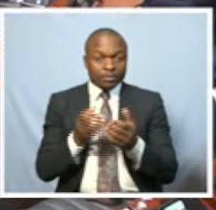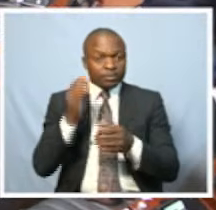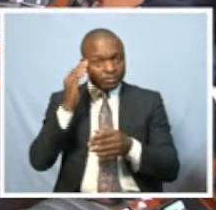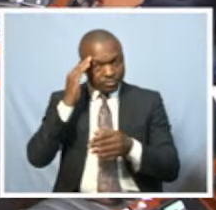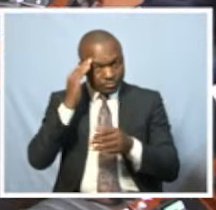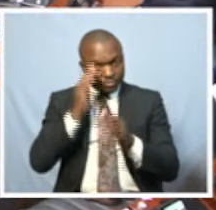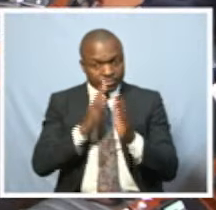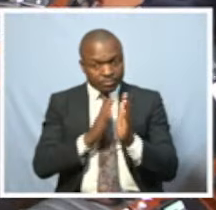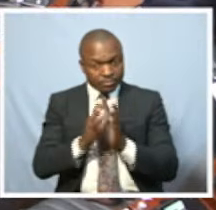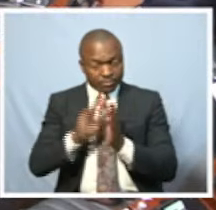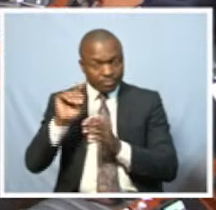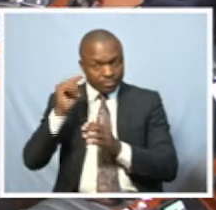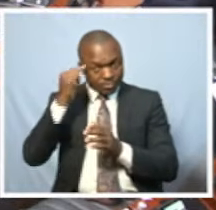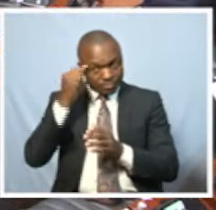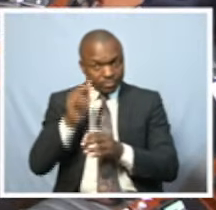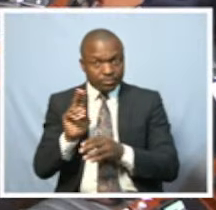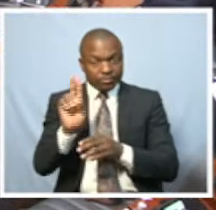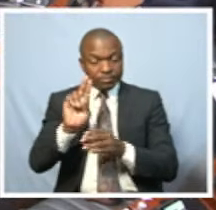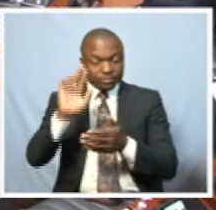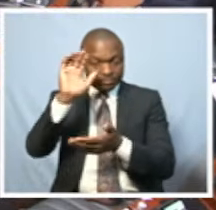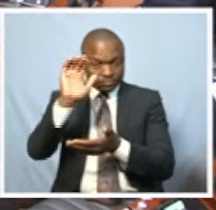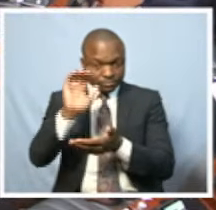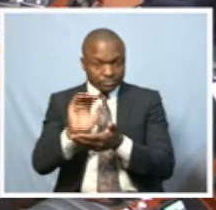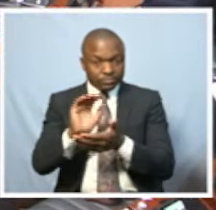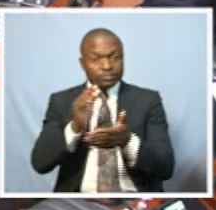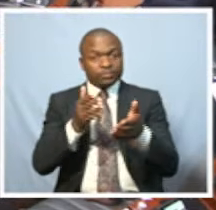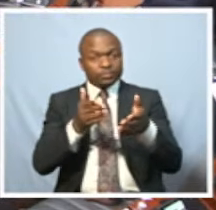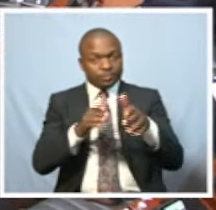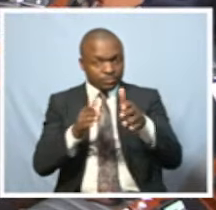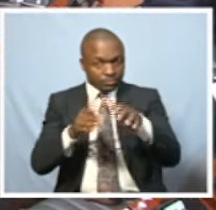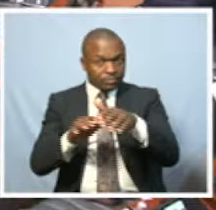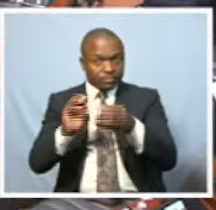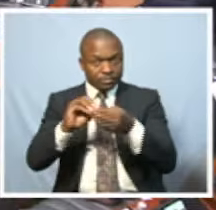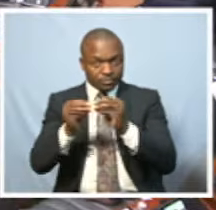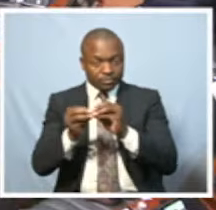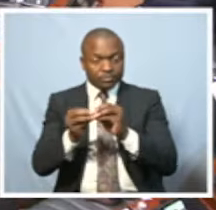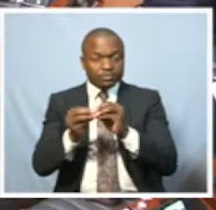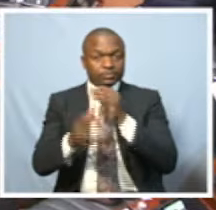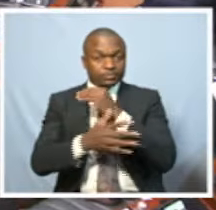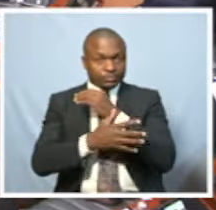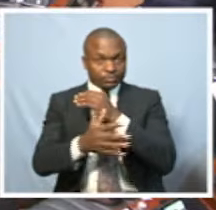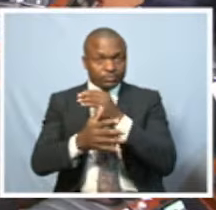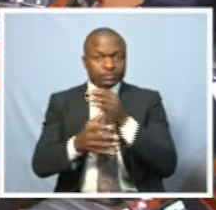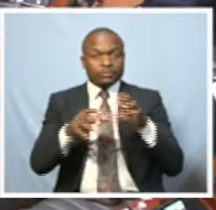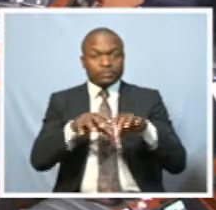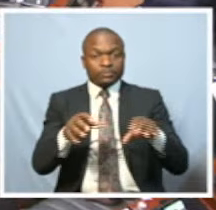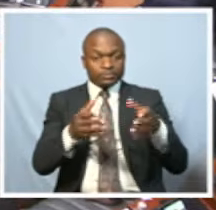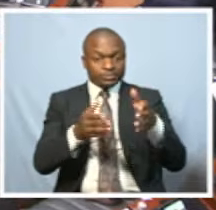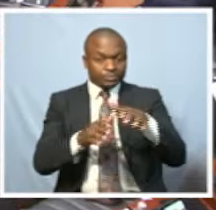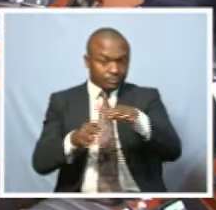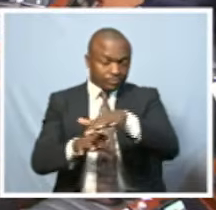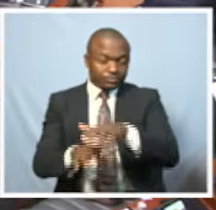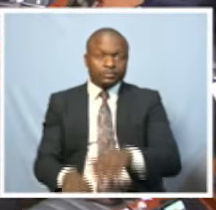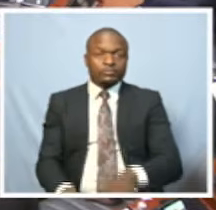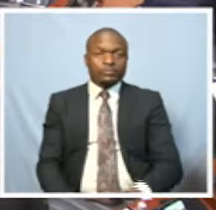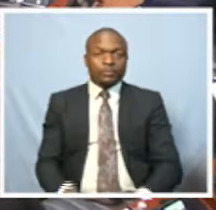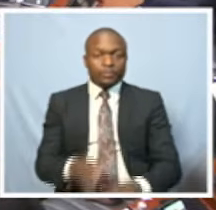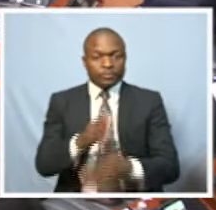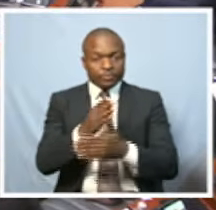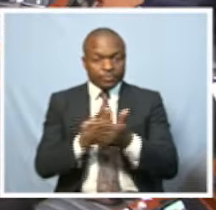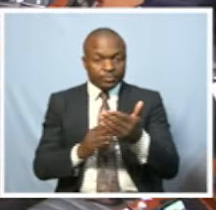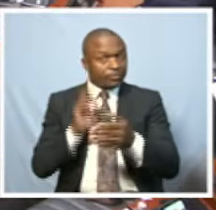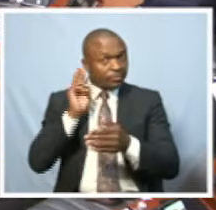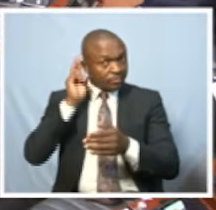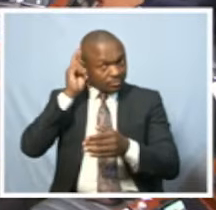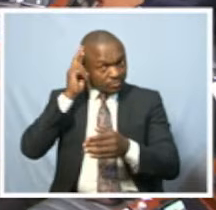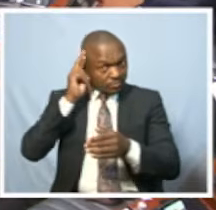the government is taking to reduce the mortality rates. These are maternal and infant mortality rates. And some of the reasons